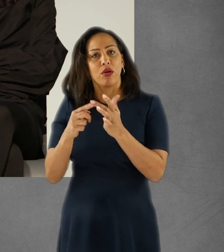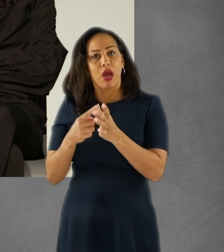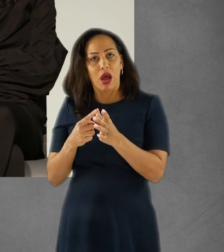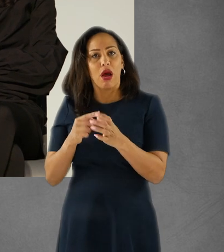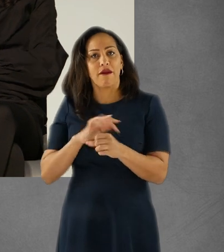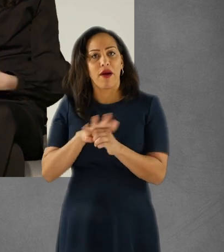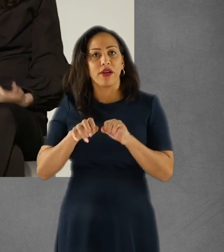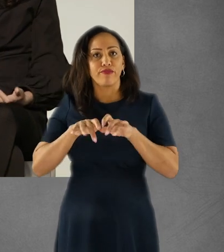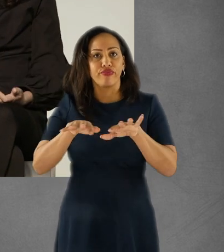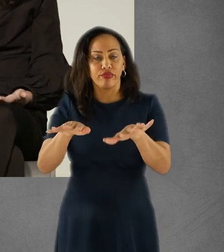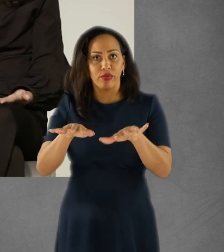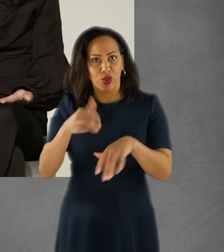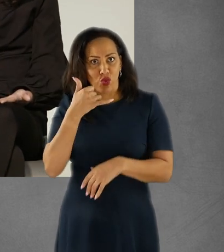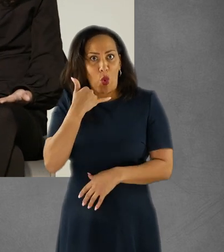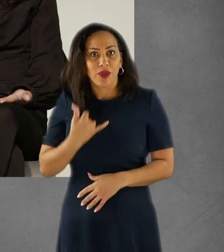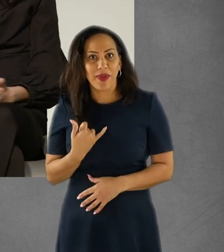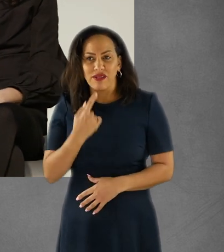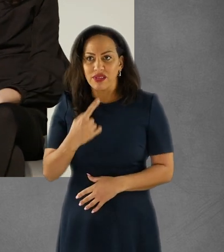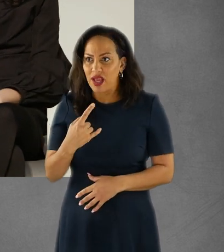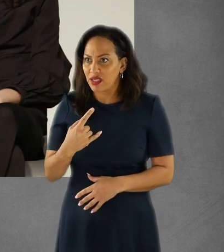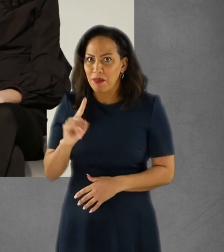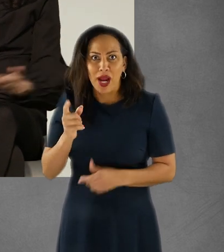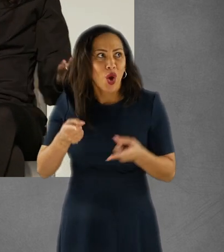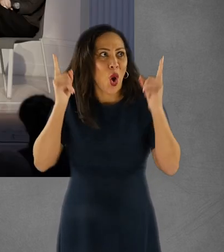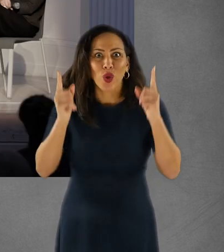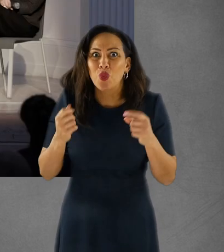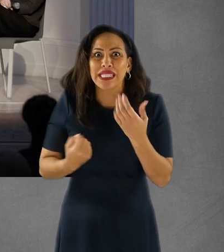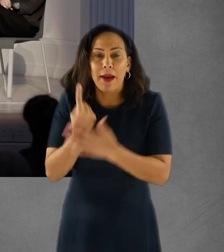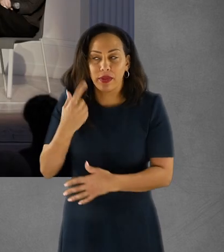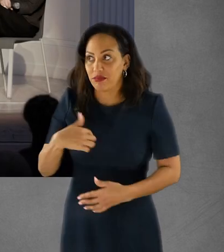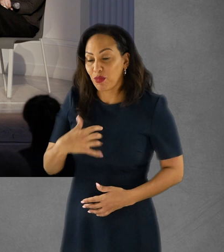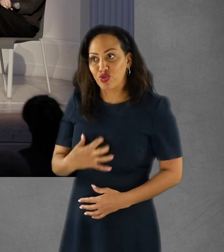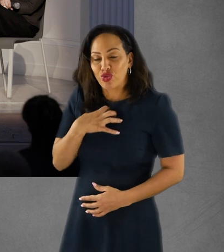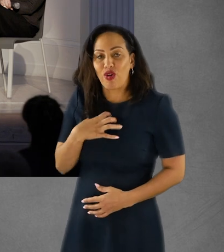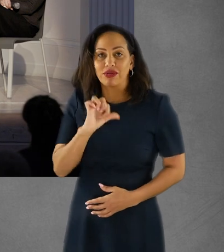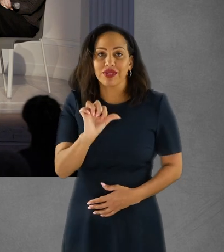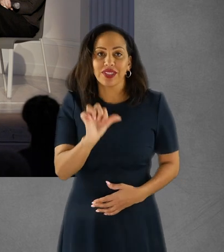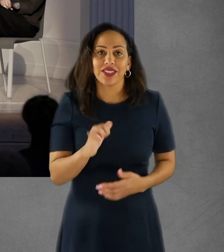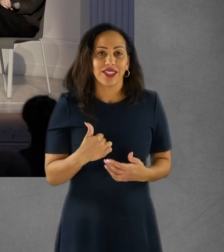Yes. So that became really relevant, although we could have never known.